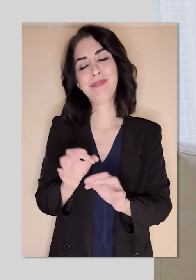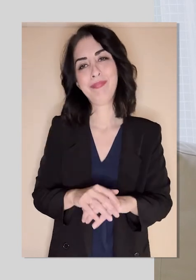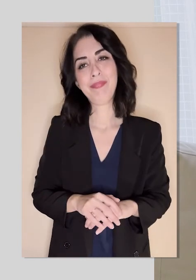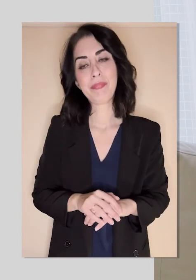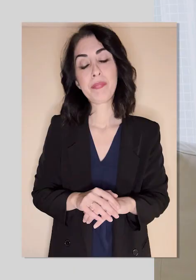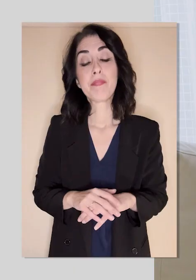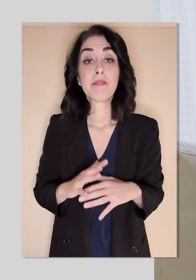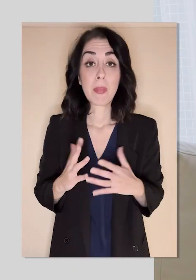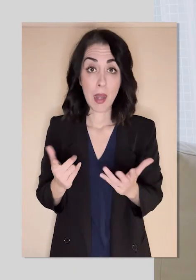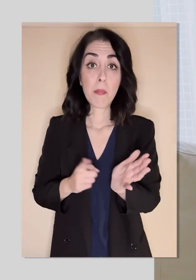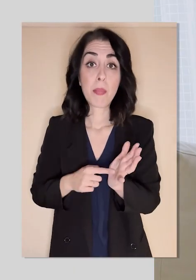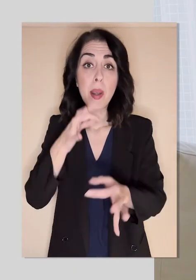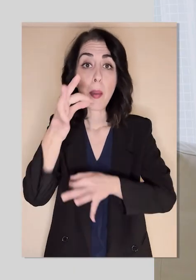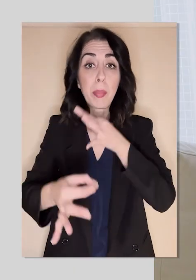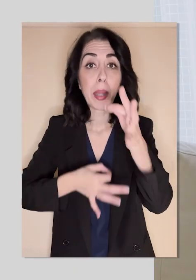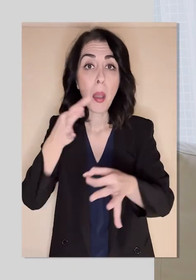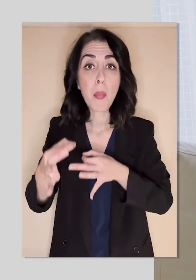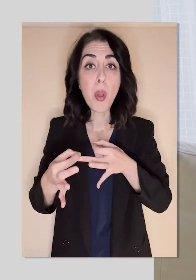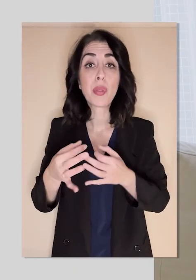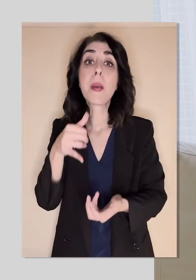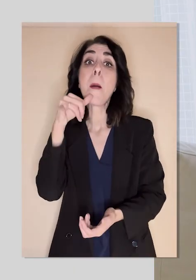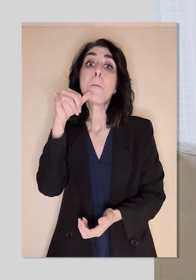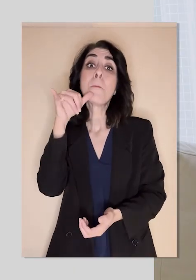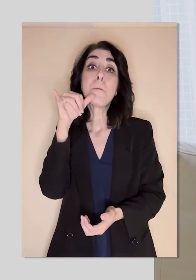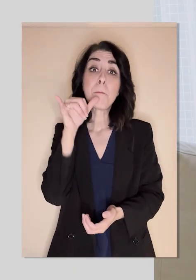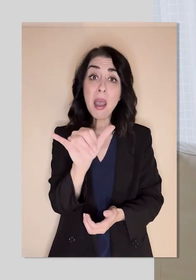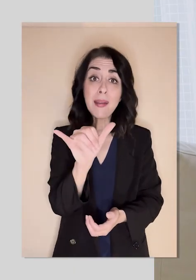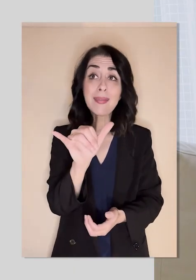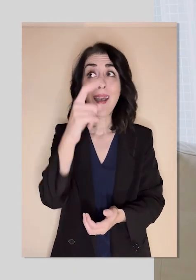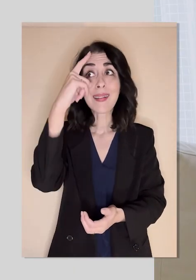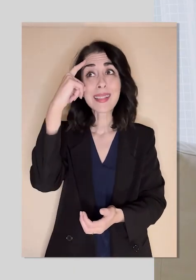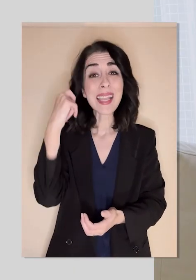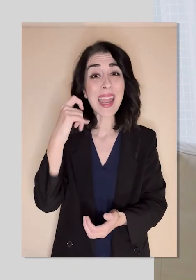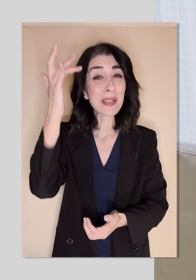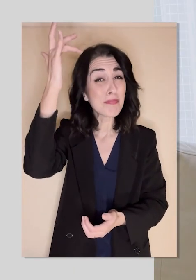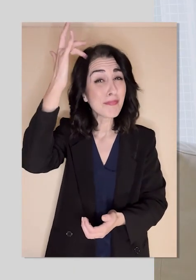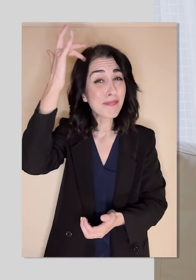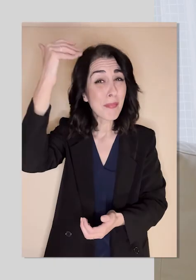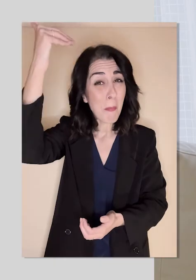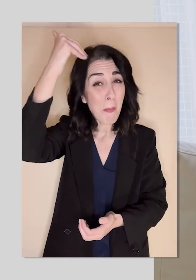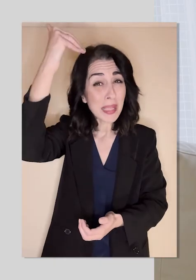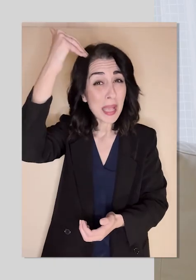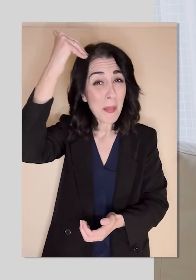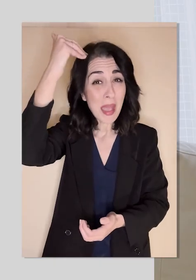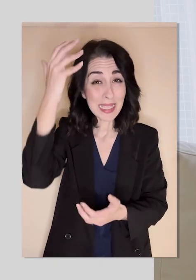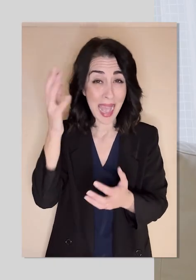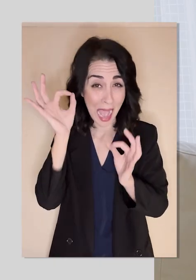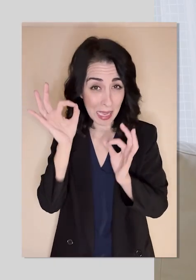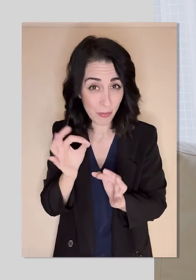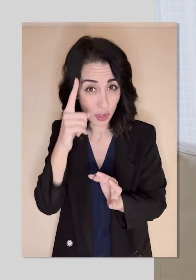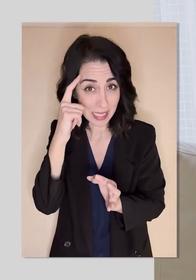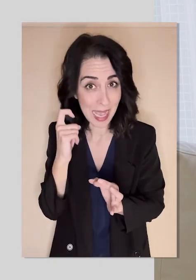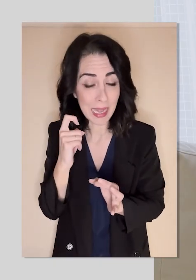would like to emphasize that you can't always tell what's going on in the brain without further tests,